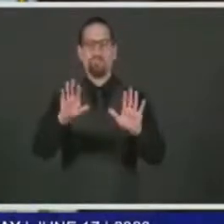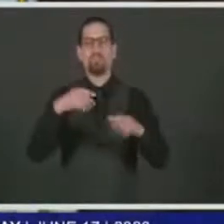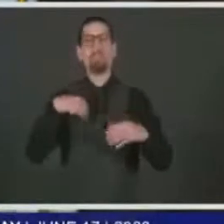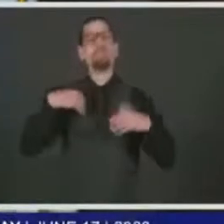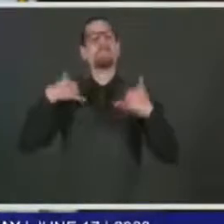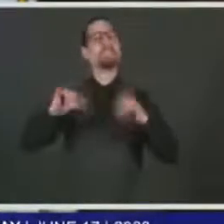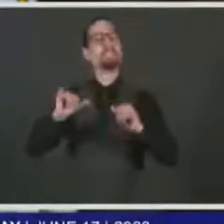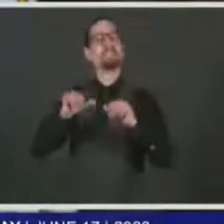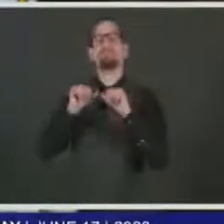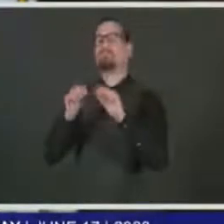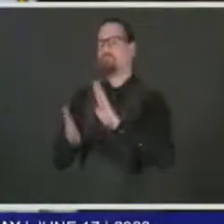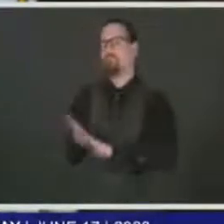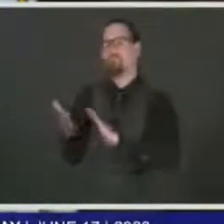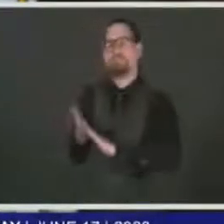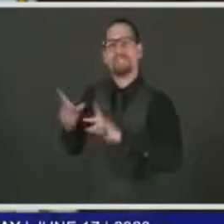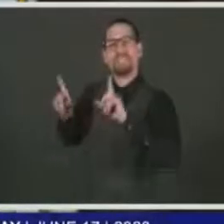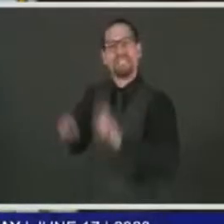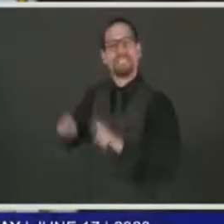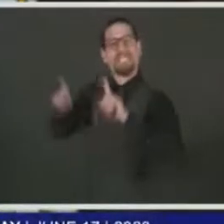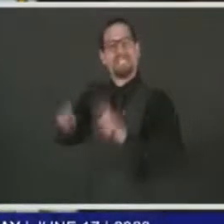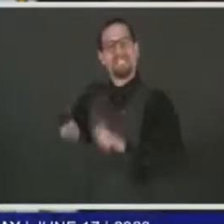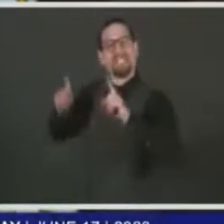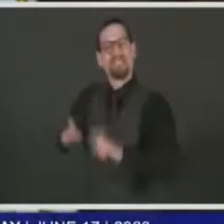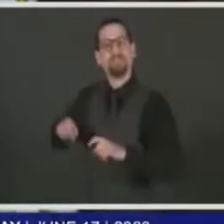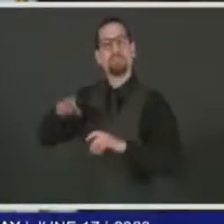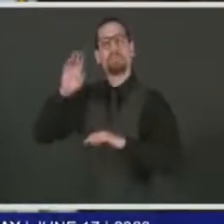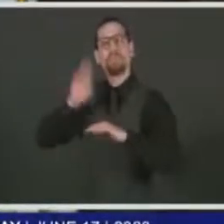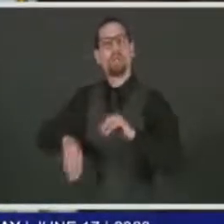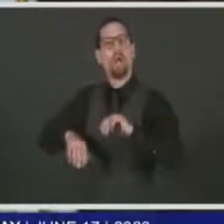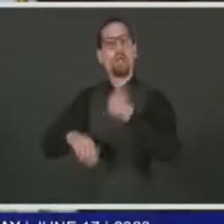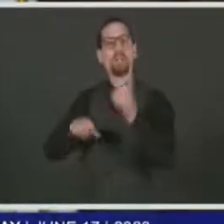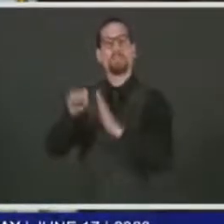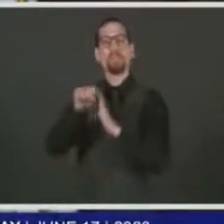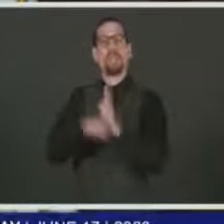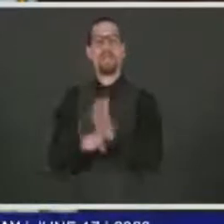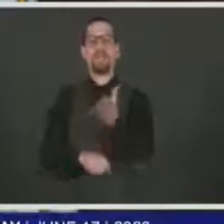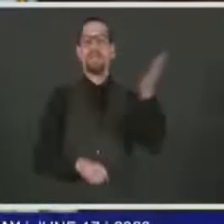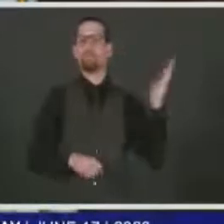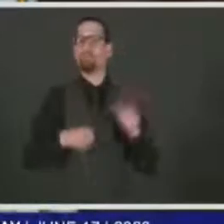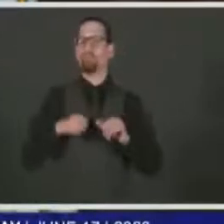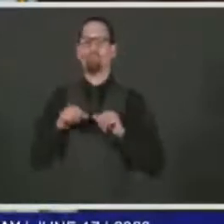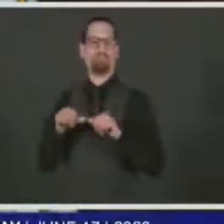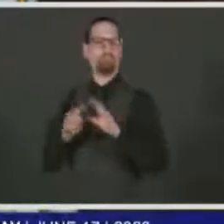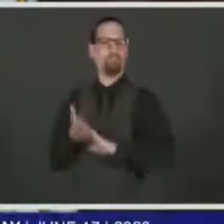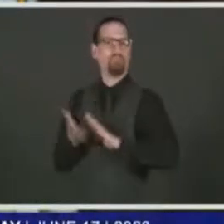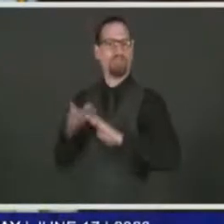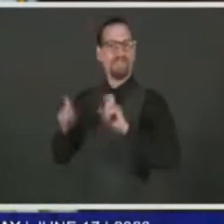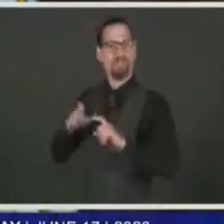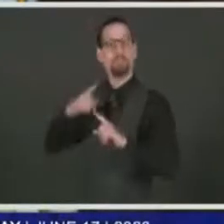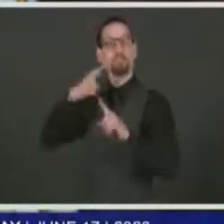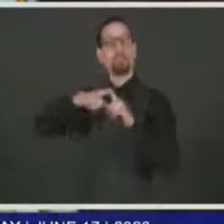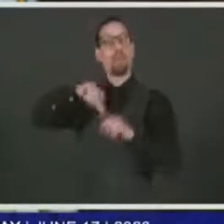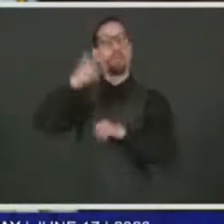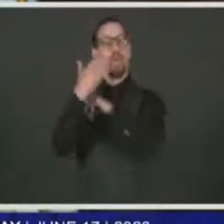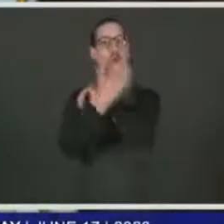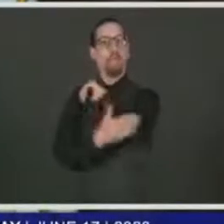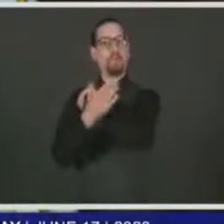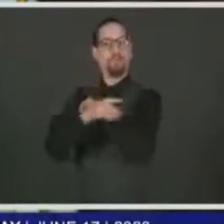America, higher than many countries, and our test positive rate is among the lowest in